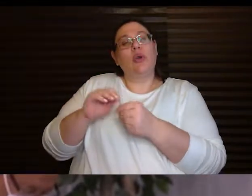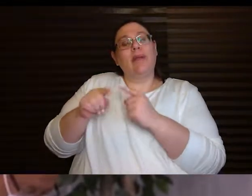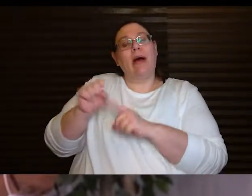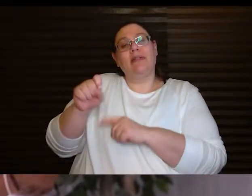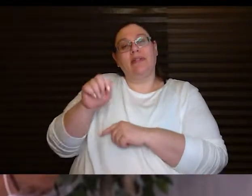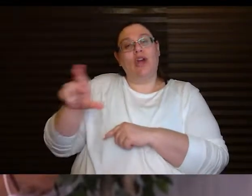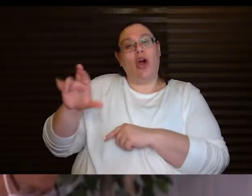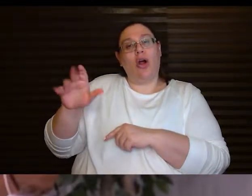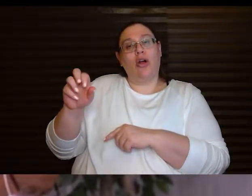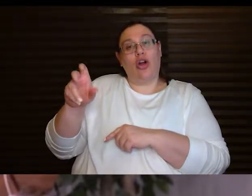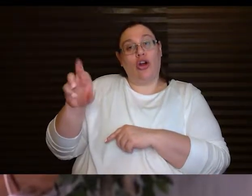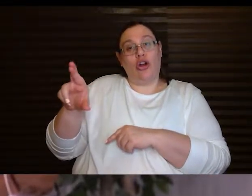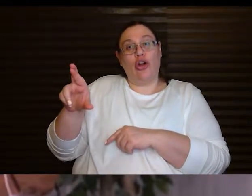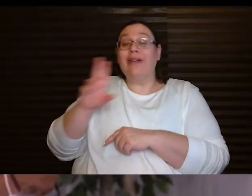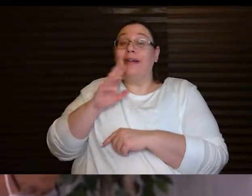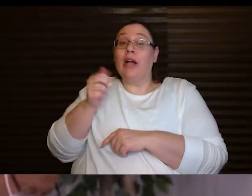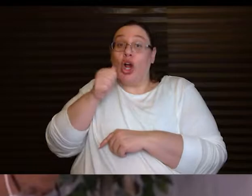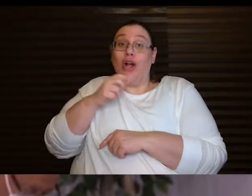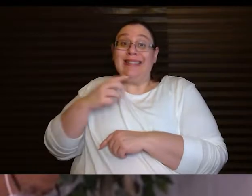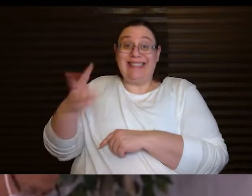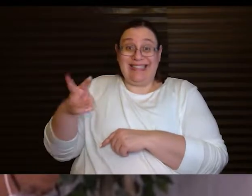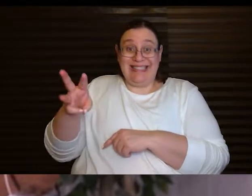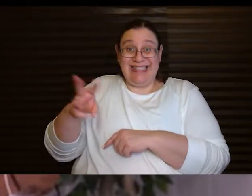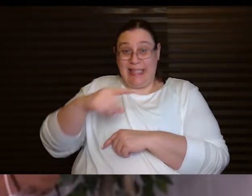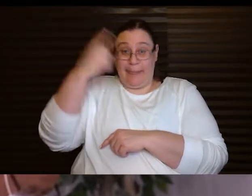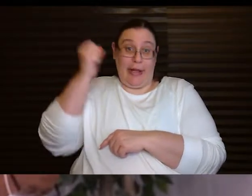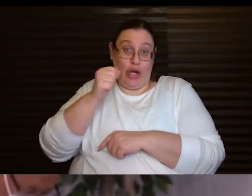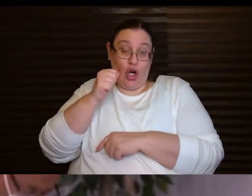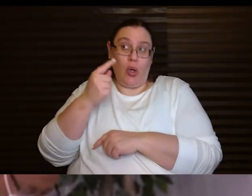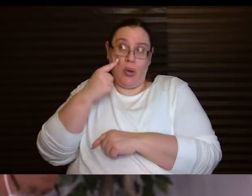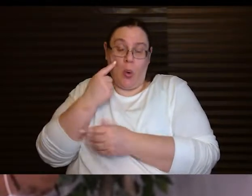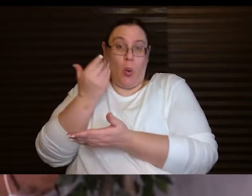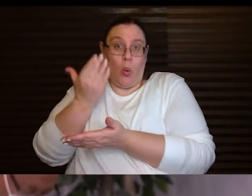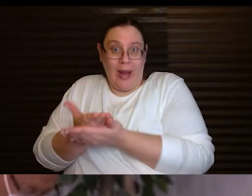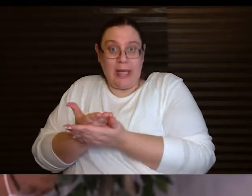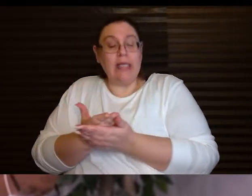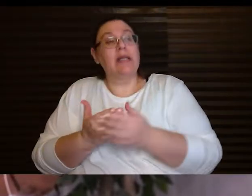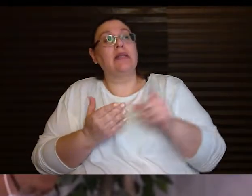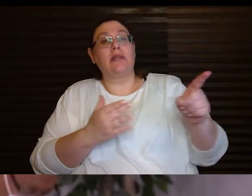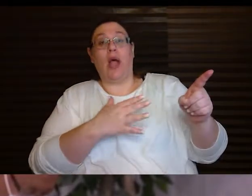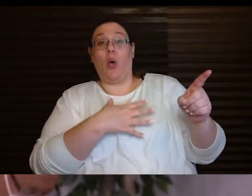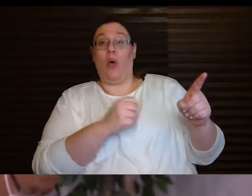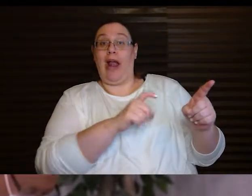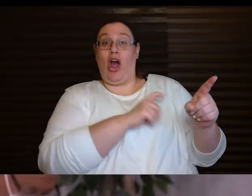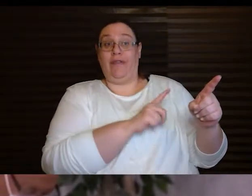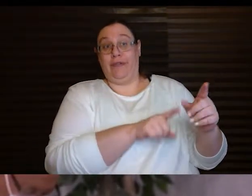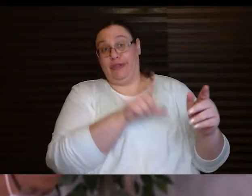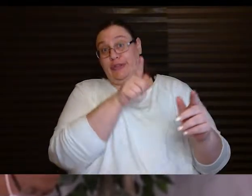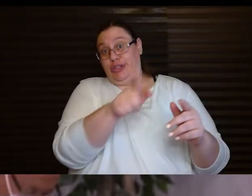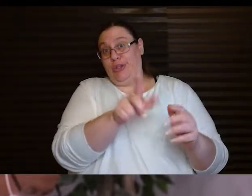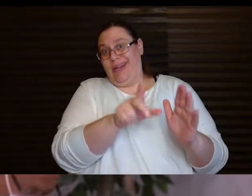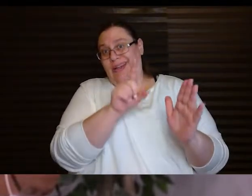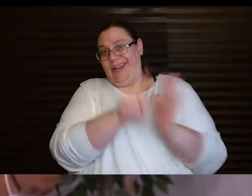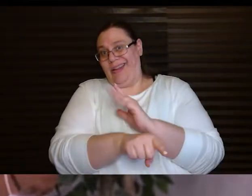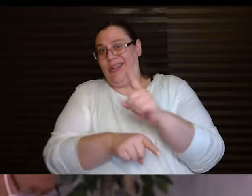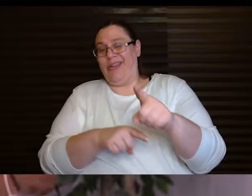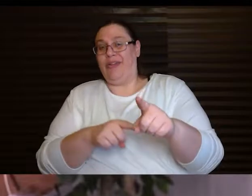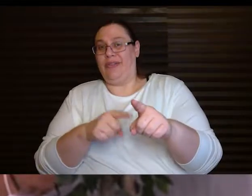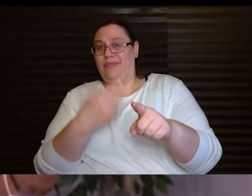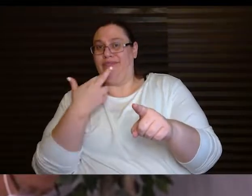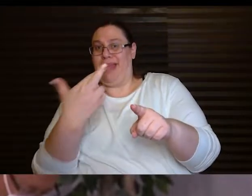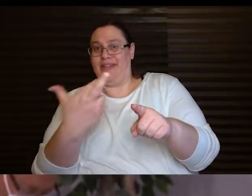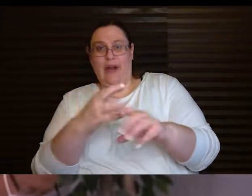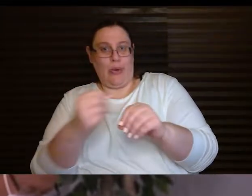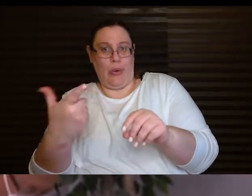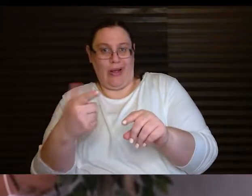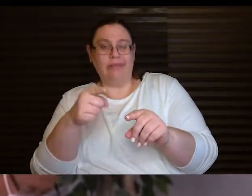who's a 16-year-old black girl who is the witness to, as a white officer, shoots and kills her unarmed best